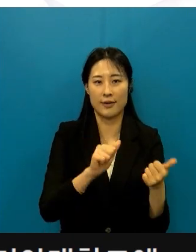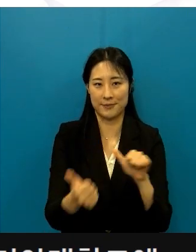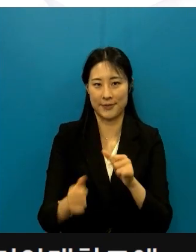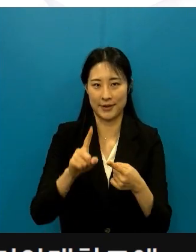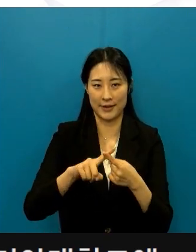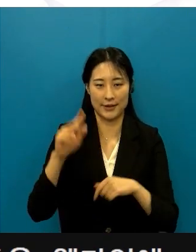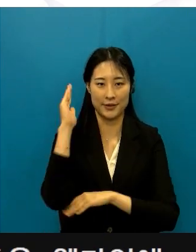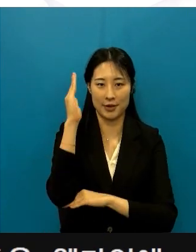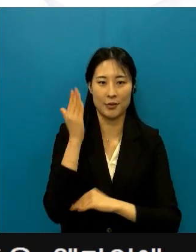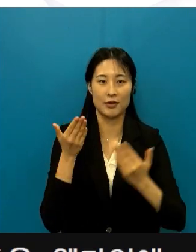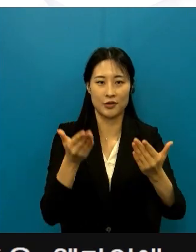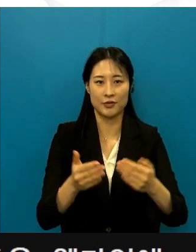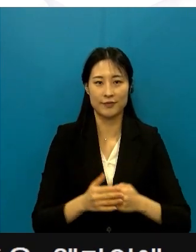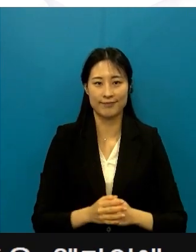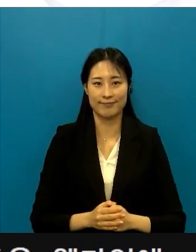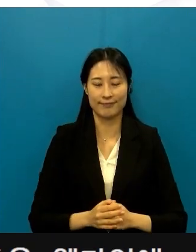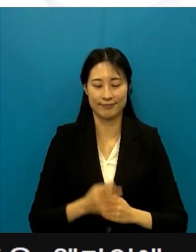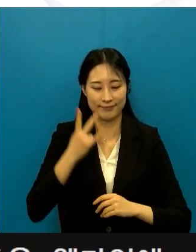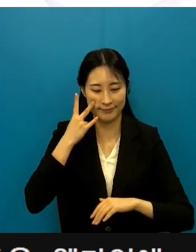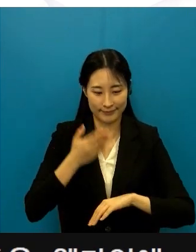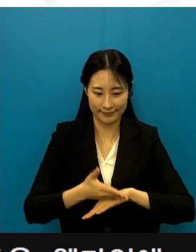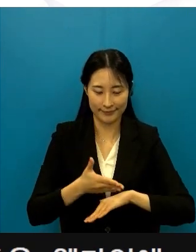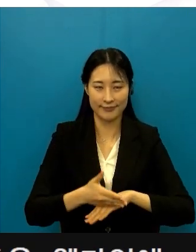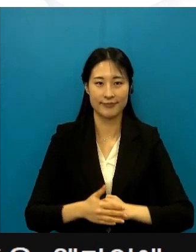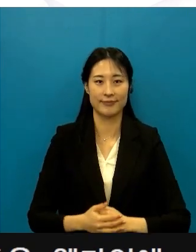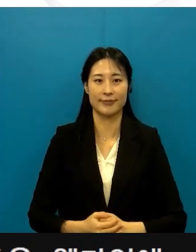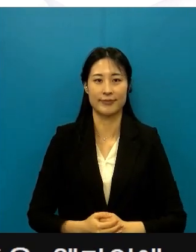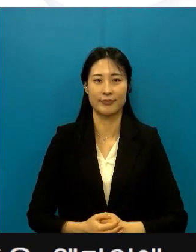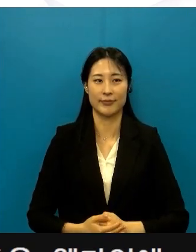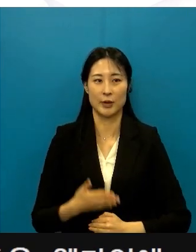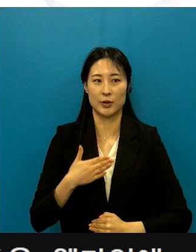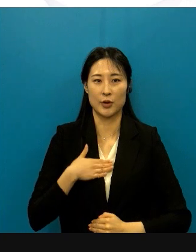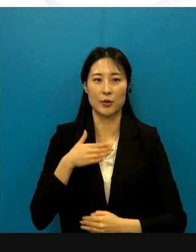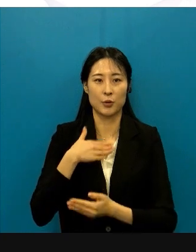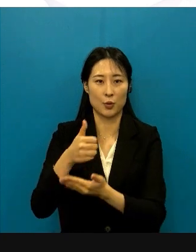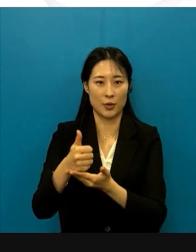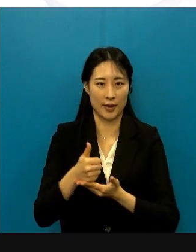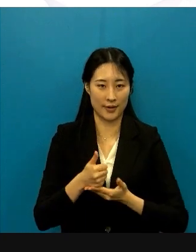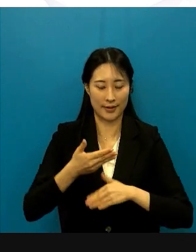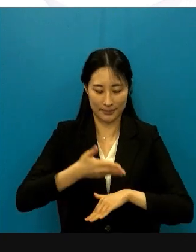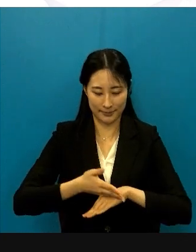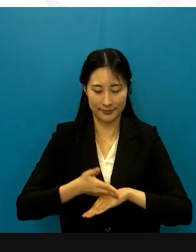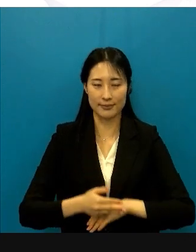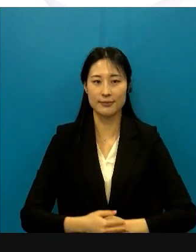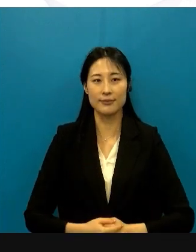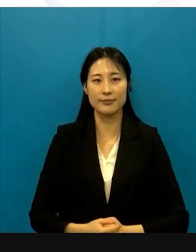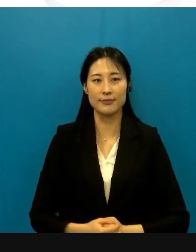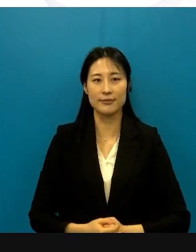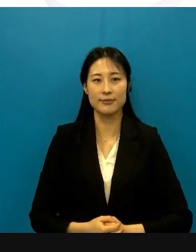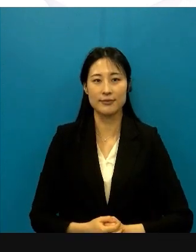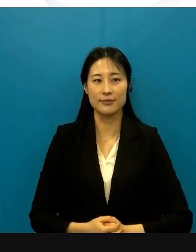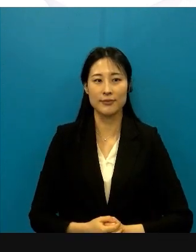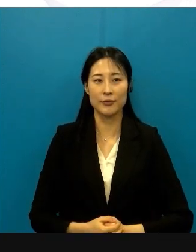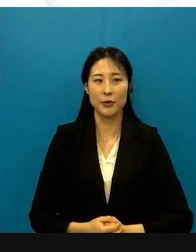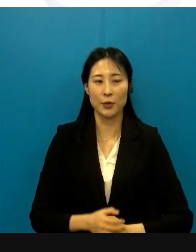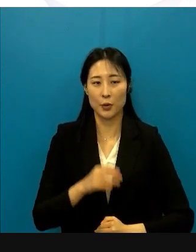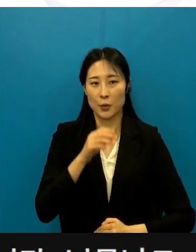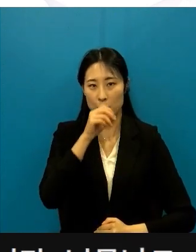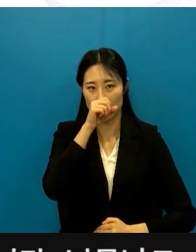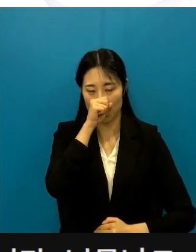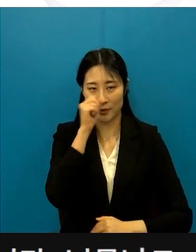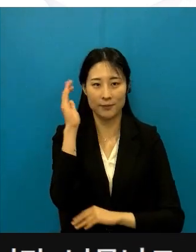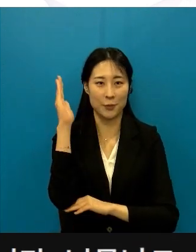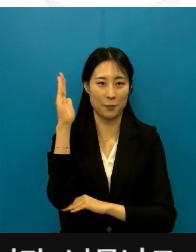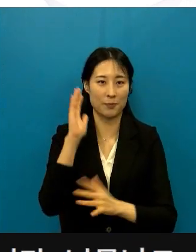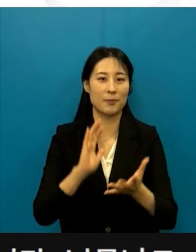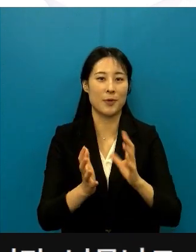Thank you very much. Thank you for inviting me to participate in this fascinating forum. As I was just introduced, my